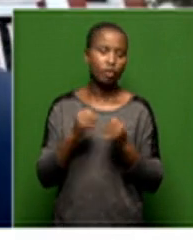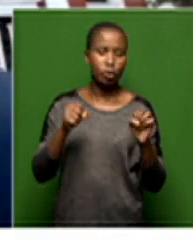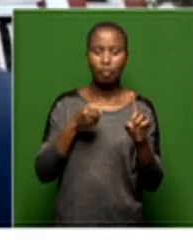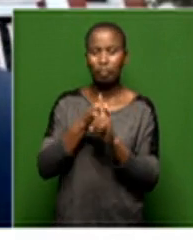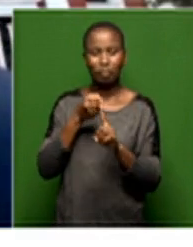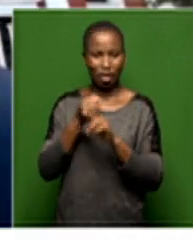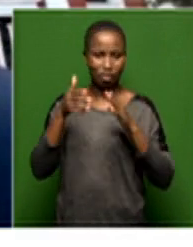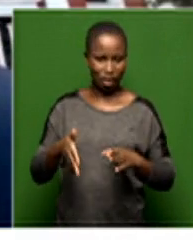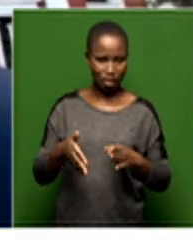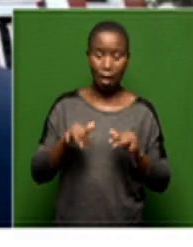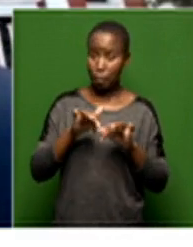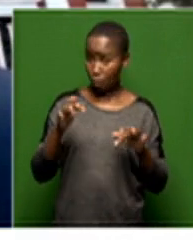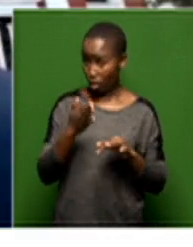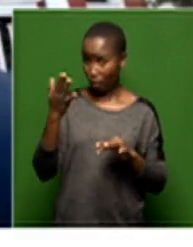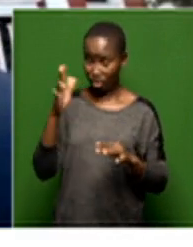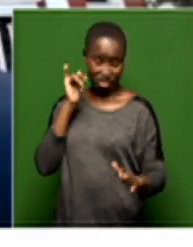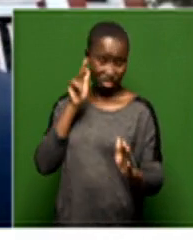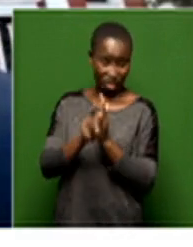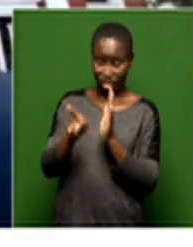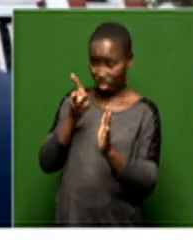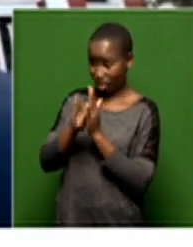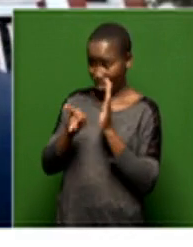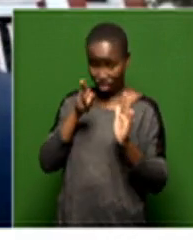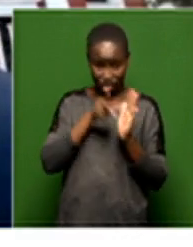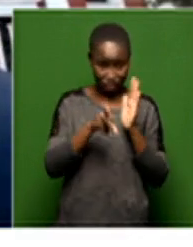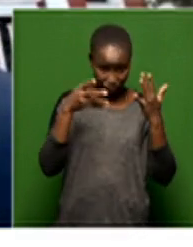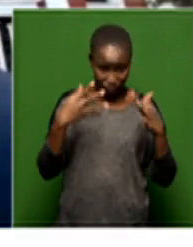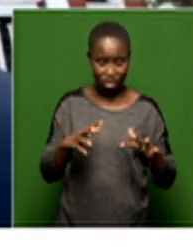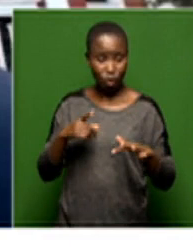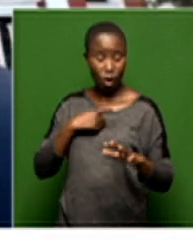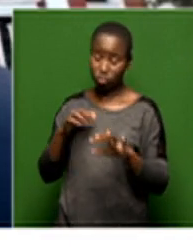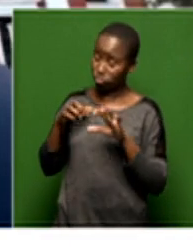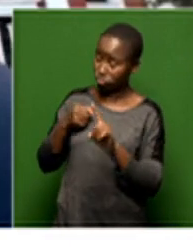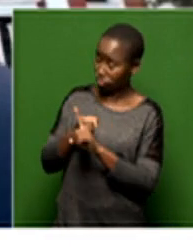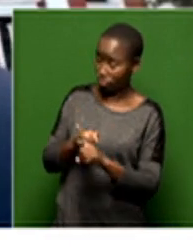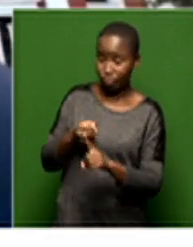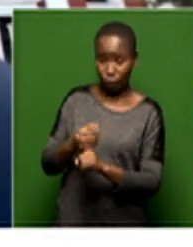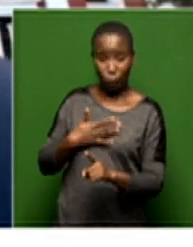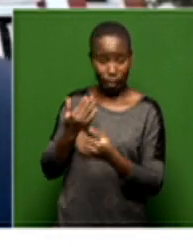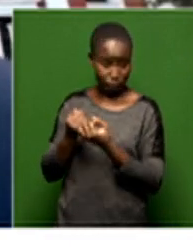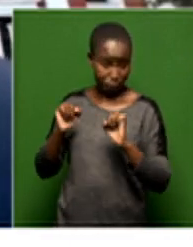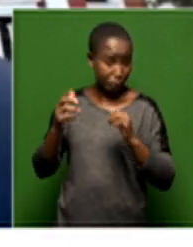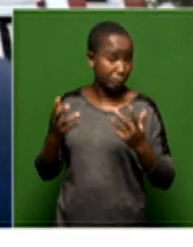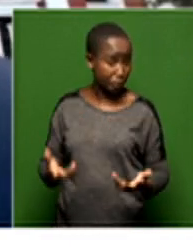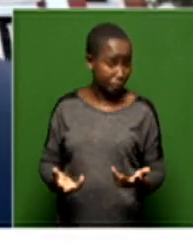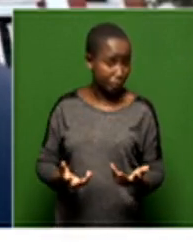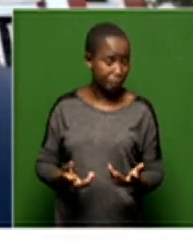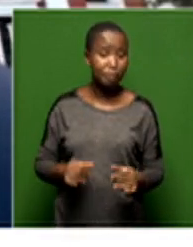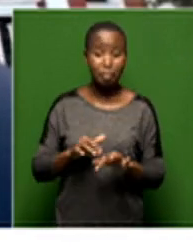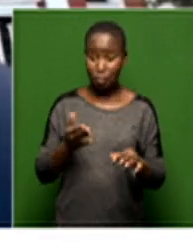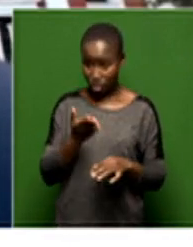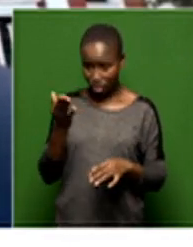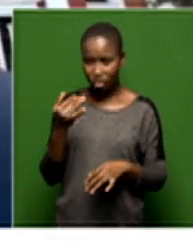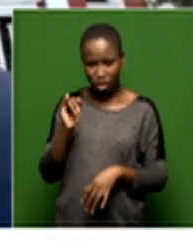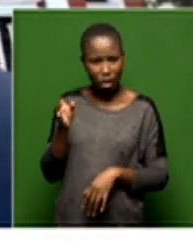who were killed for just calling for freedom as human beings. And those people are still